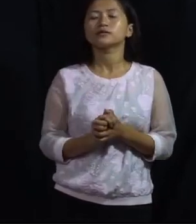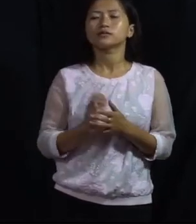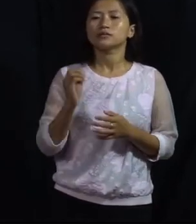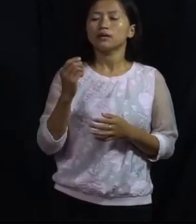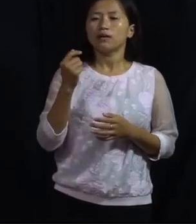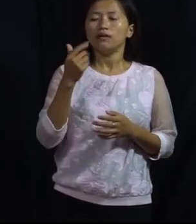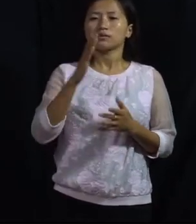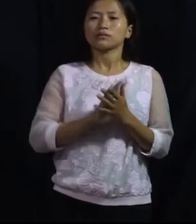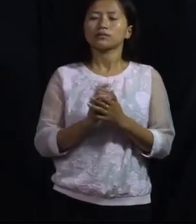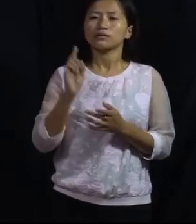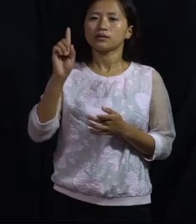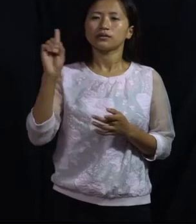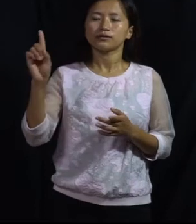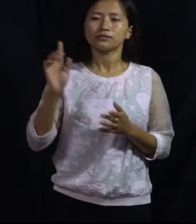gets